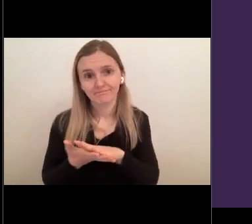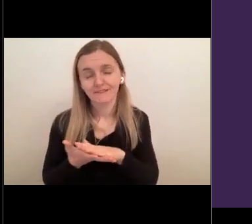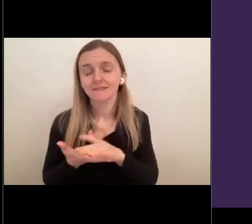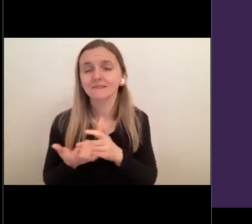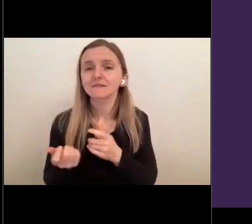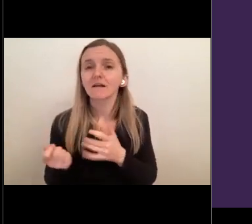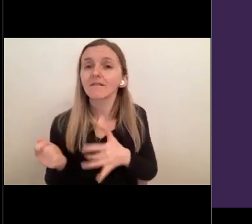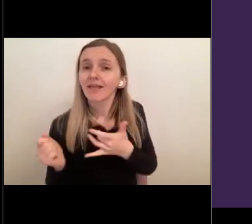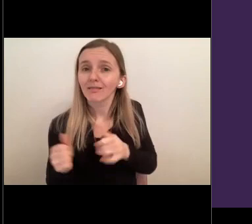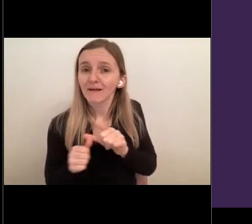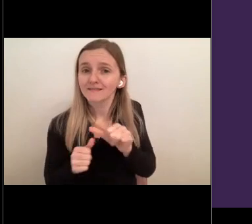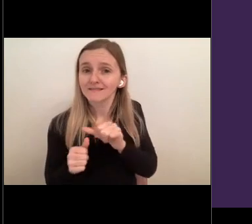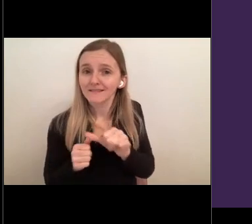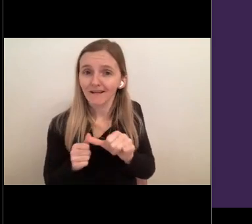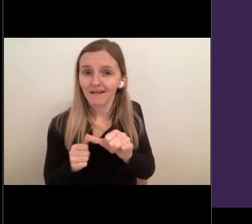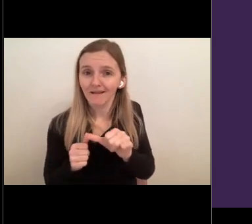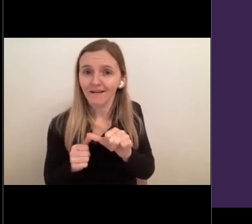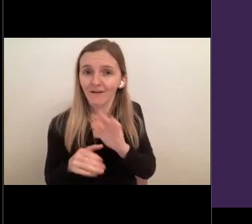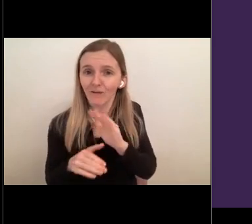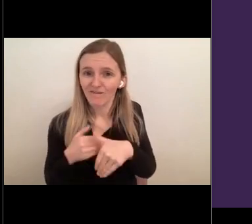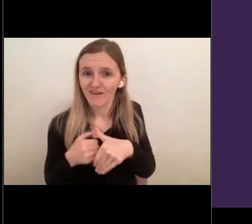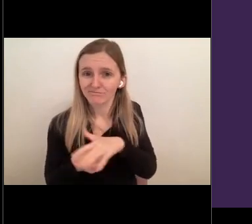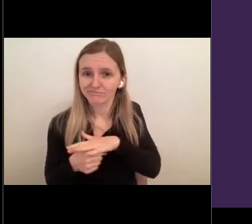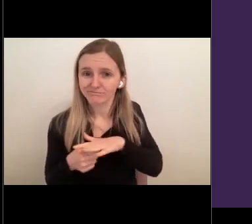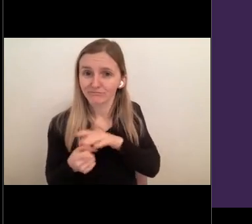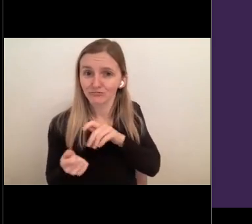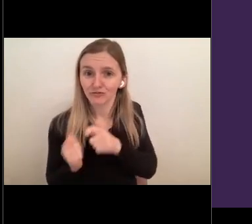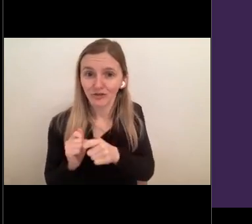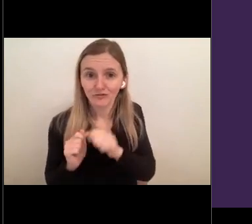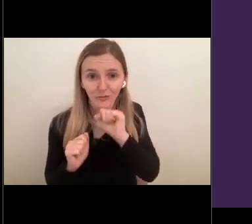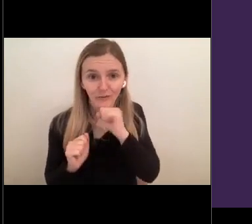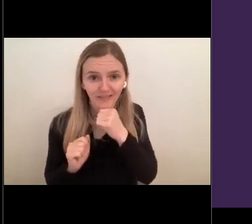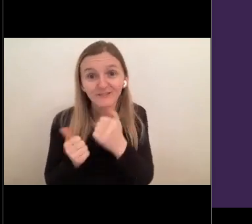feel better about the situation? I hope that helps.